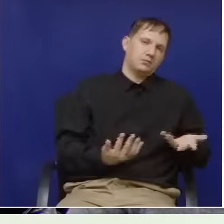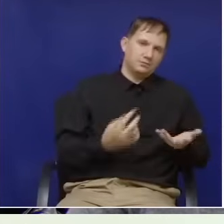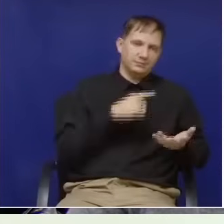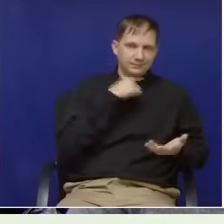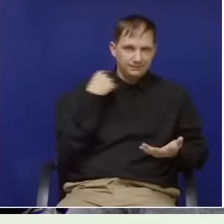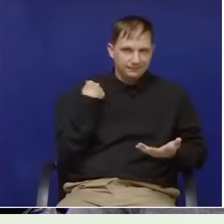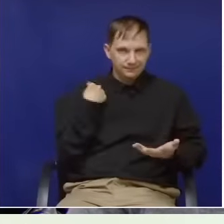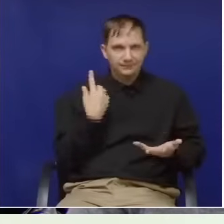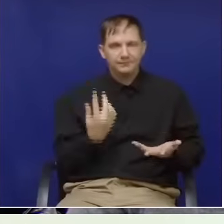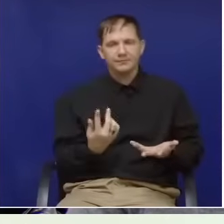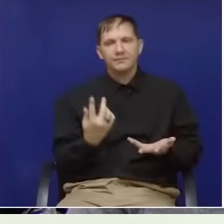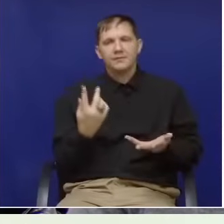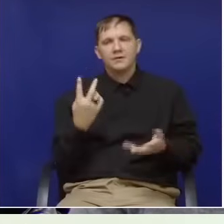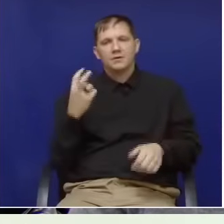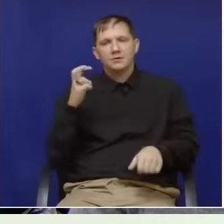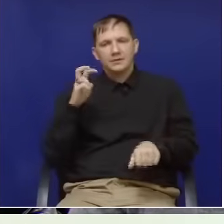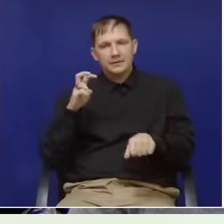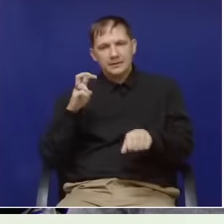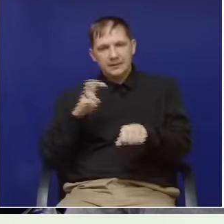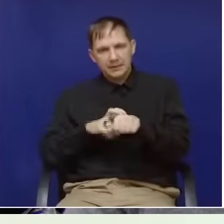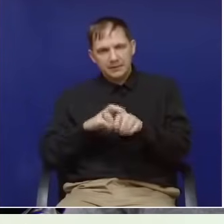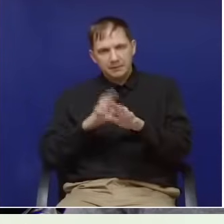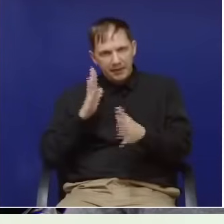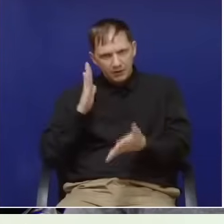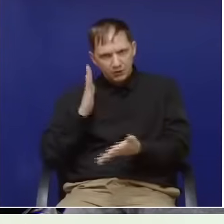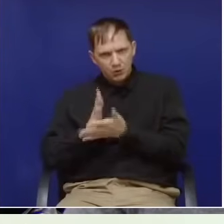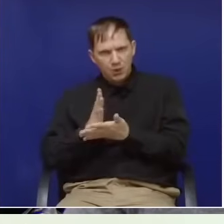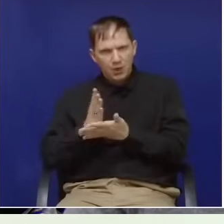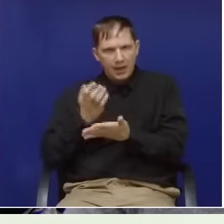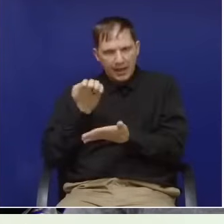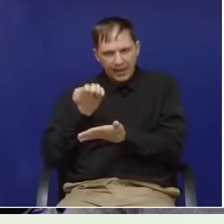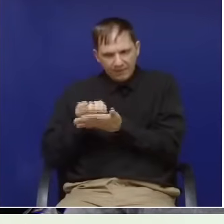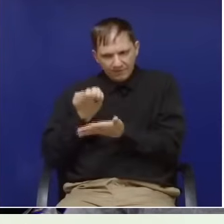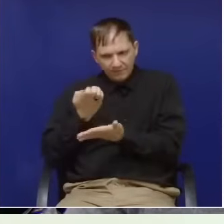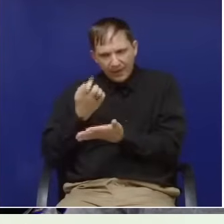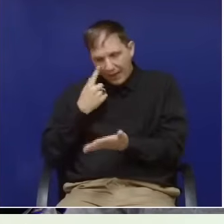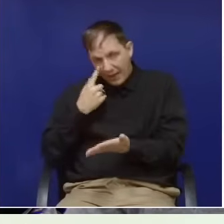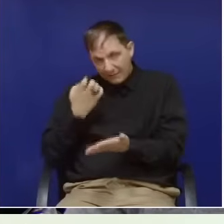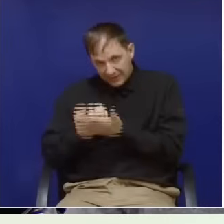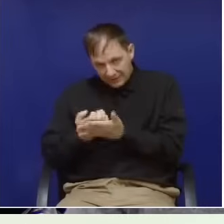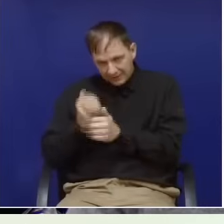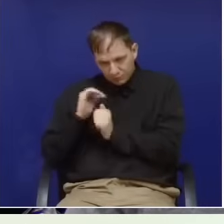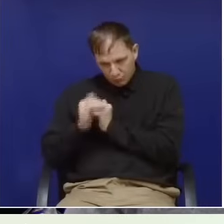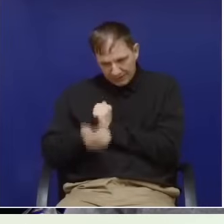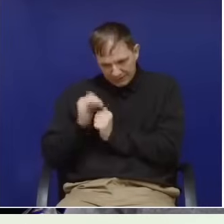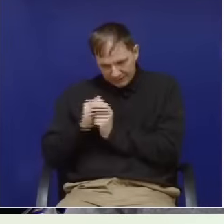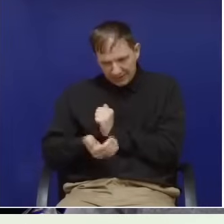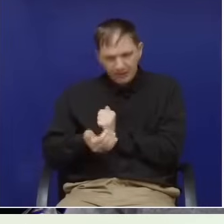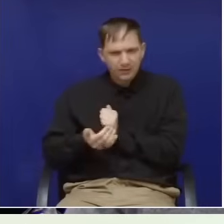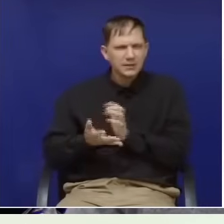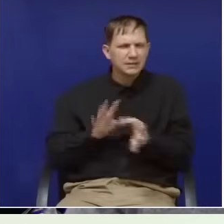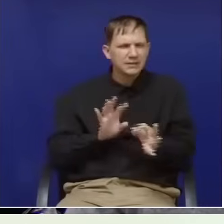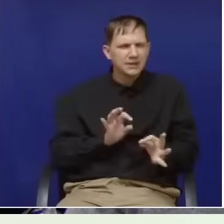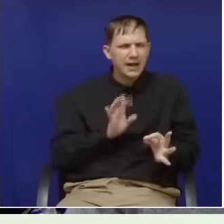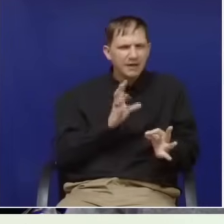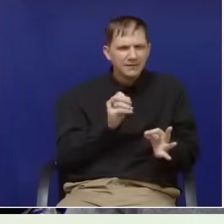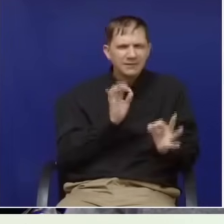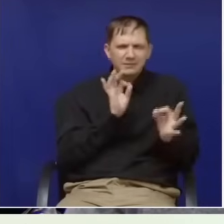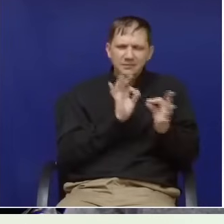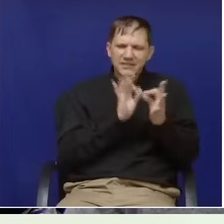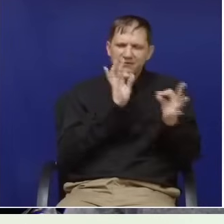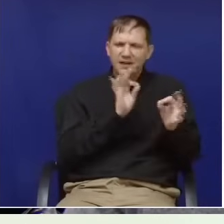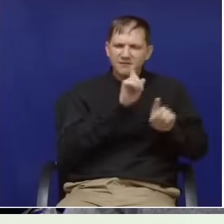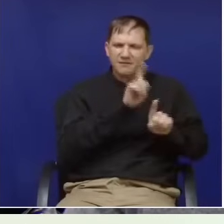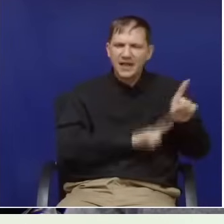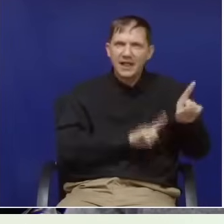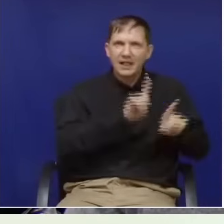response, and ensuring evidentiary integrity in serious criminal cases, what specific failures in the procurement planning,